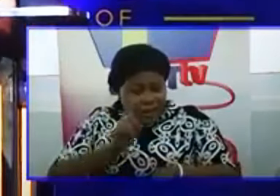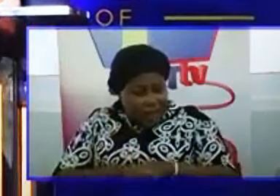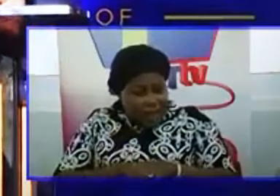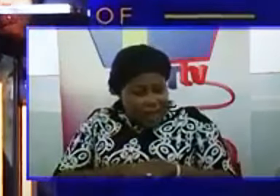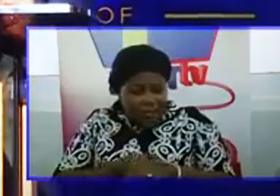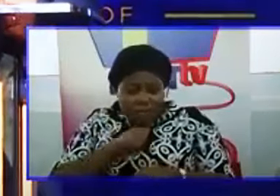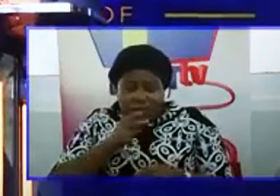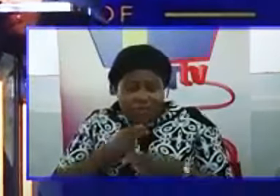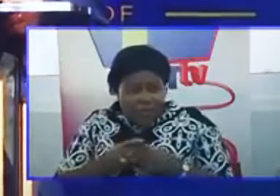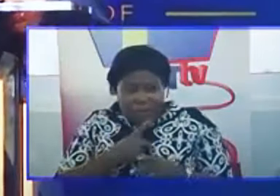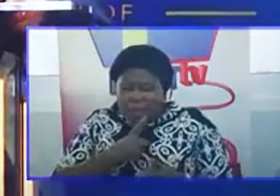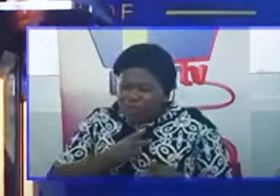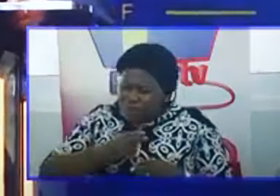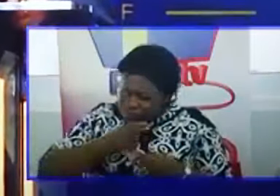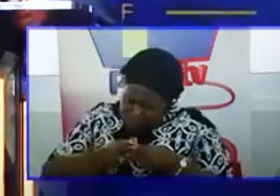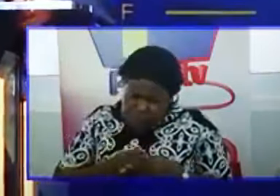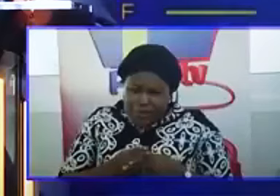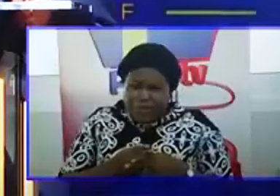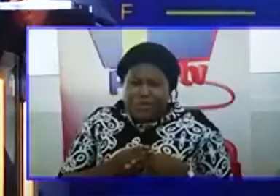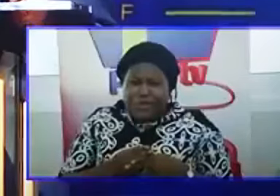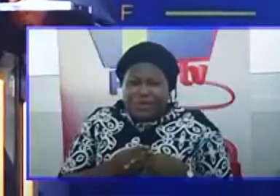short.